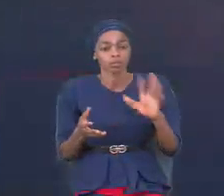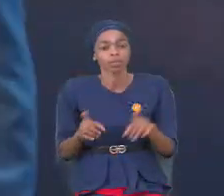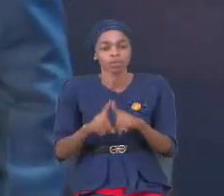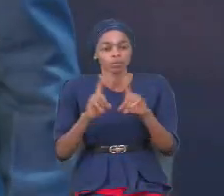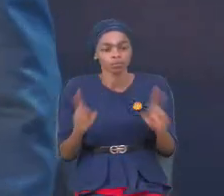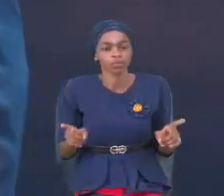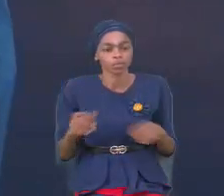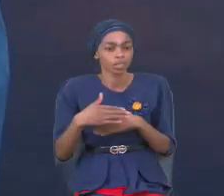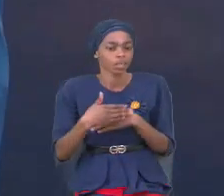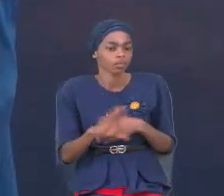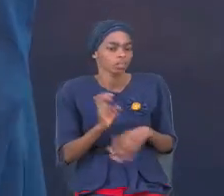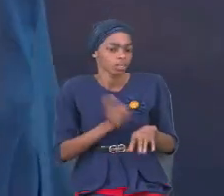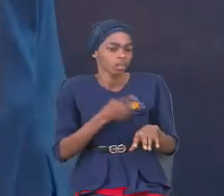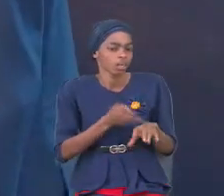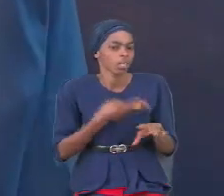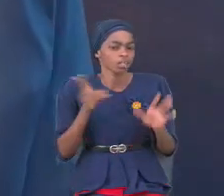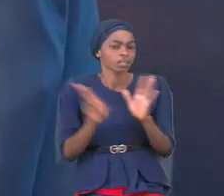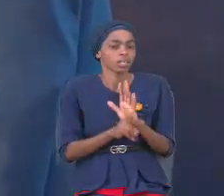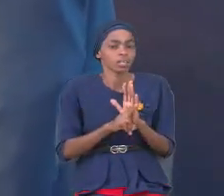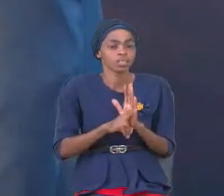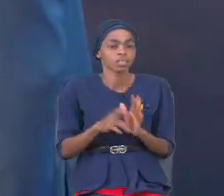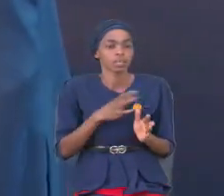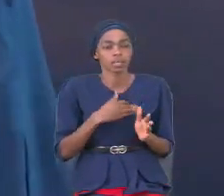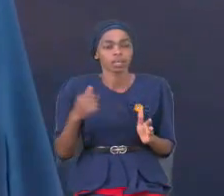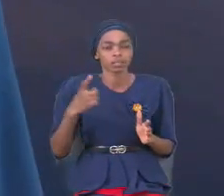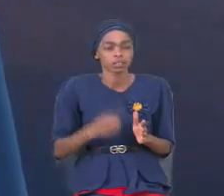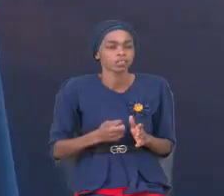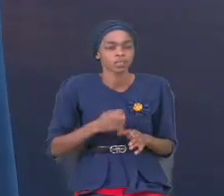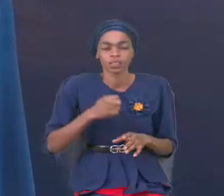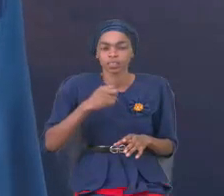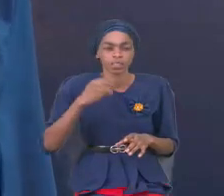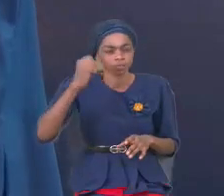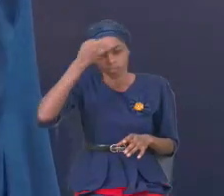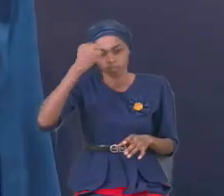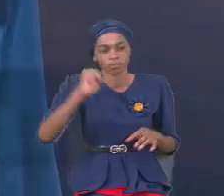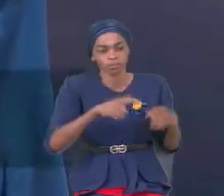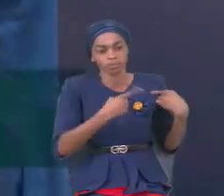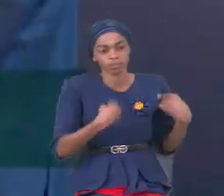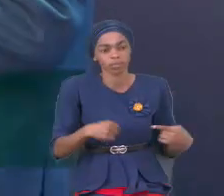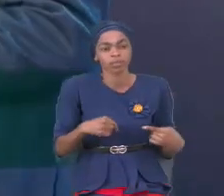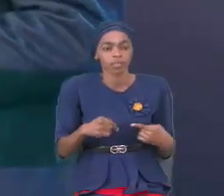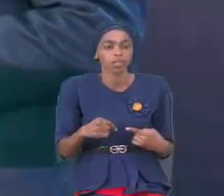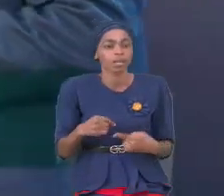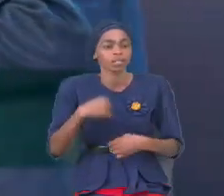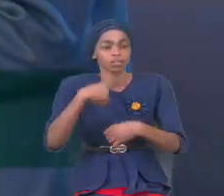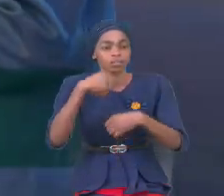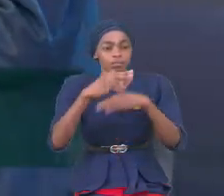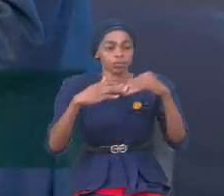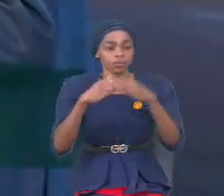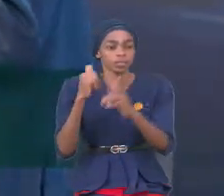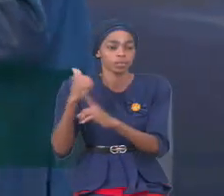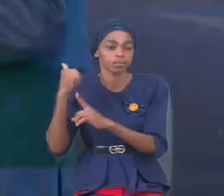the hardness and impenitent heart treasures up unto